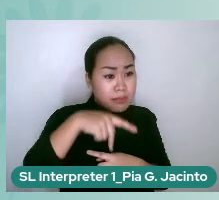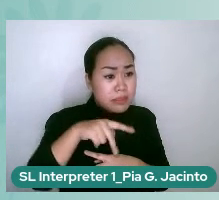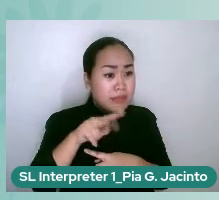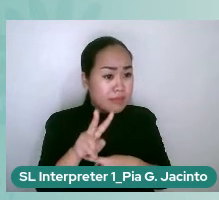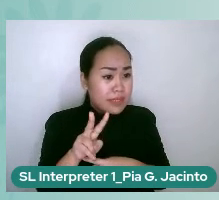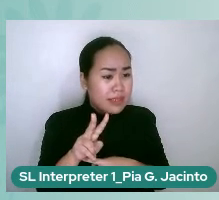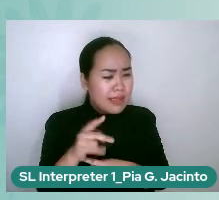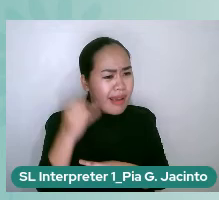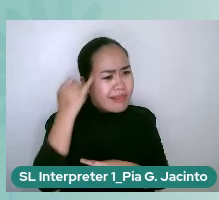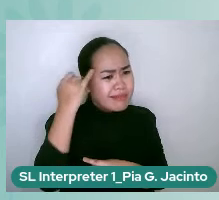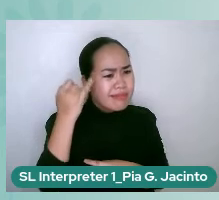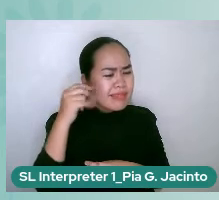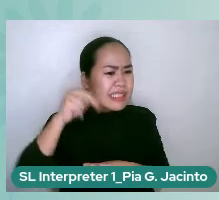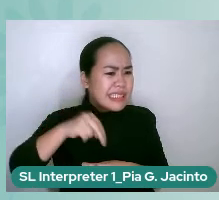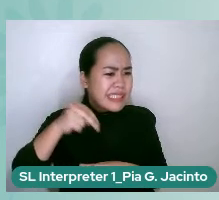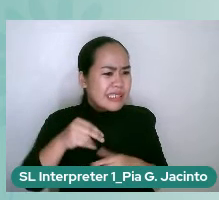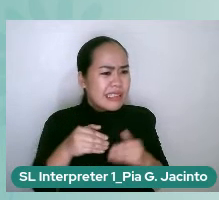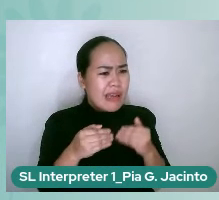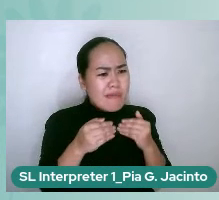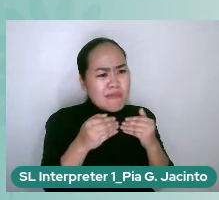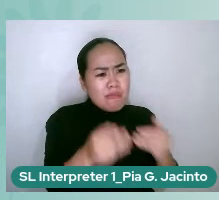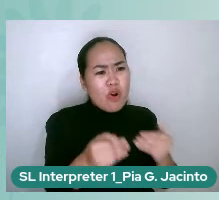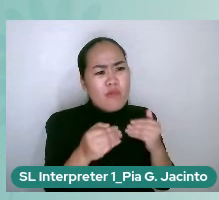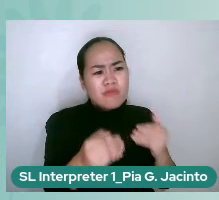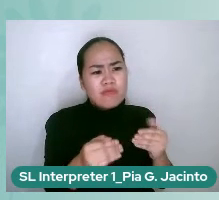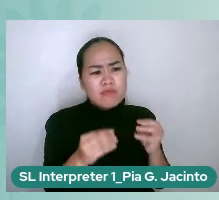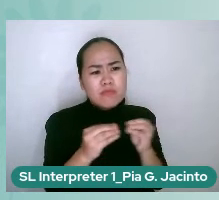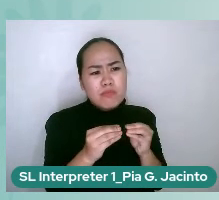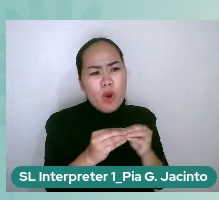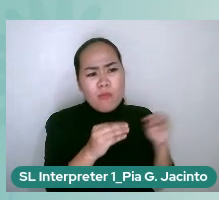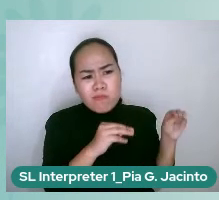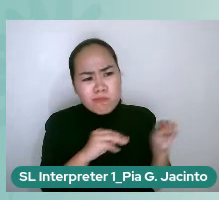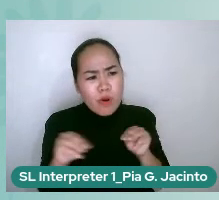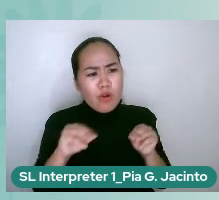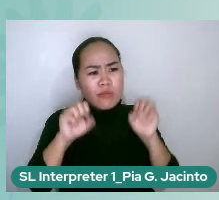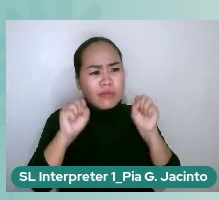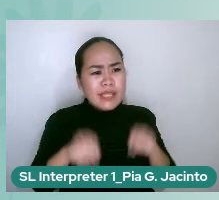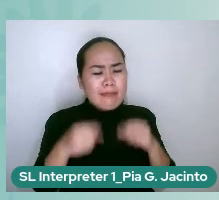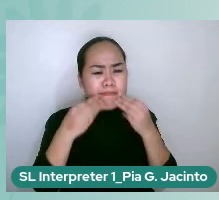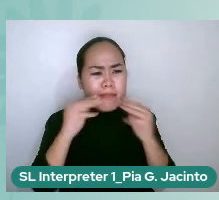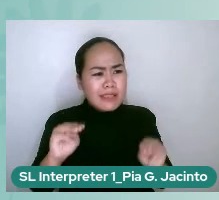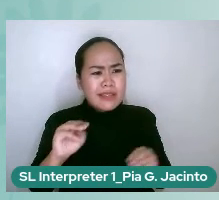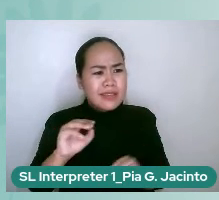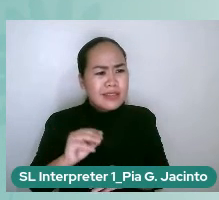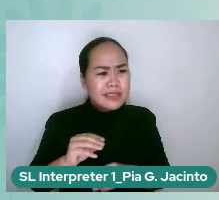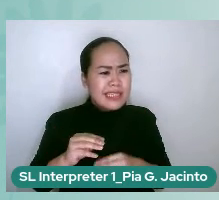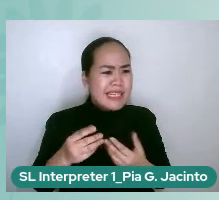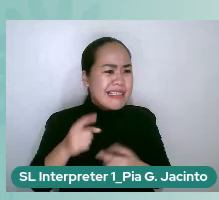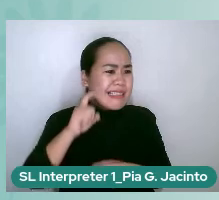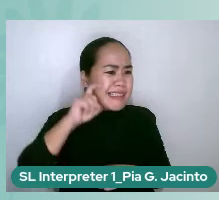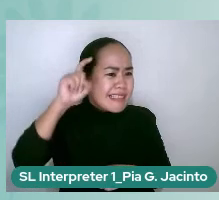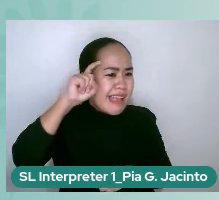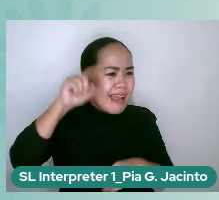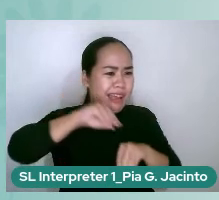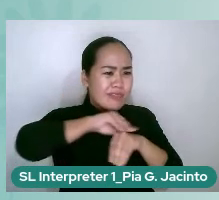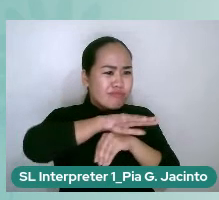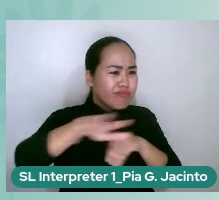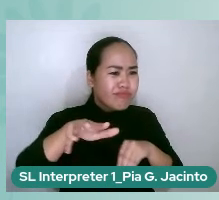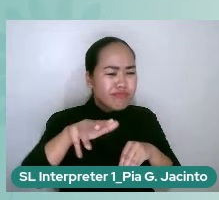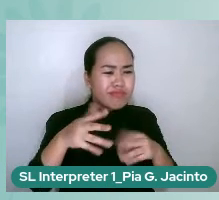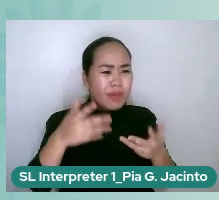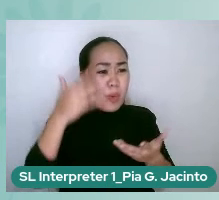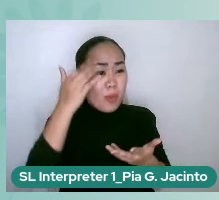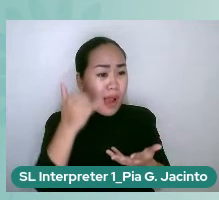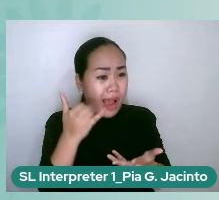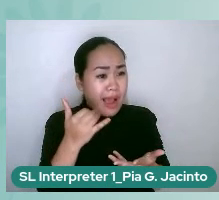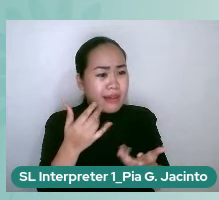to move away from the messaging that it's a sexually transmitted disease, because that